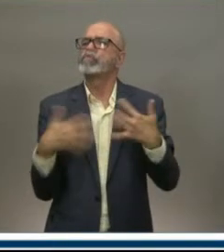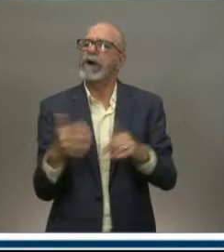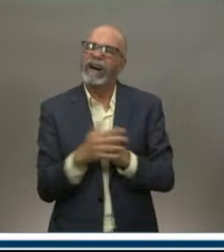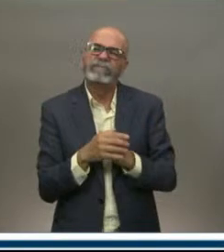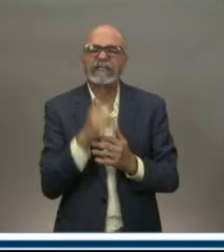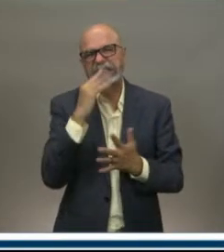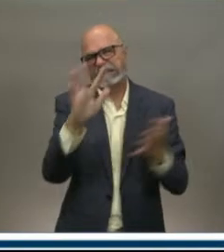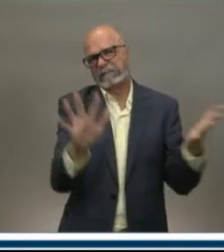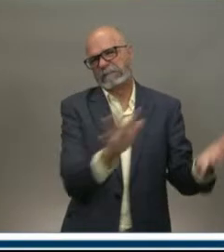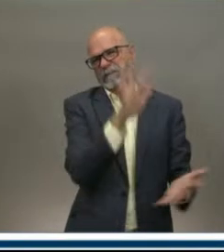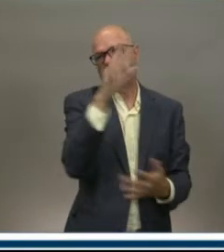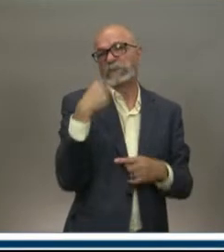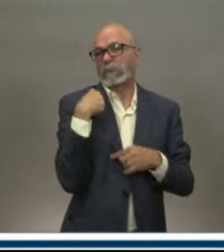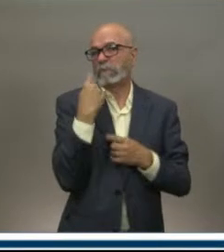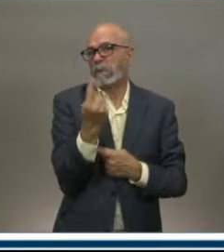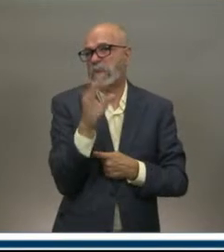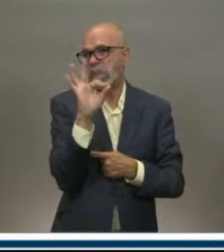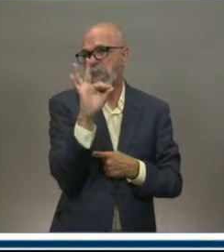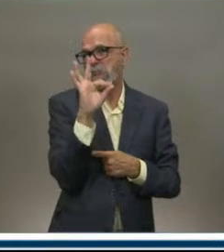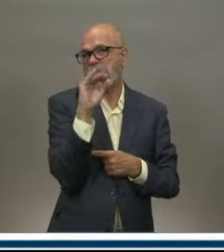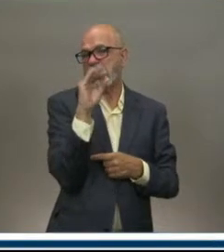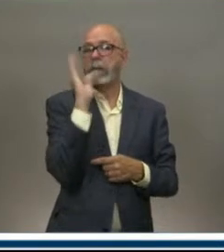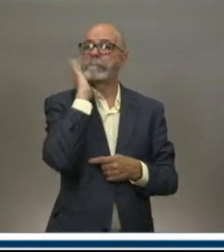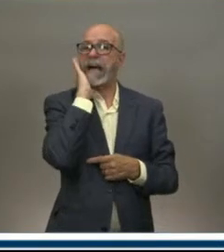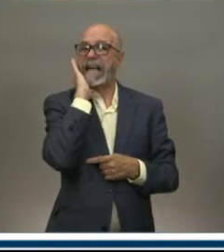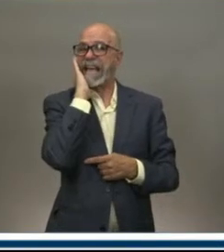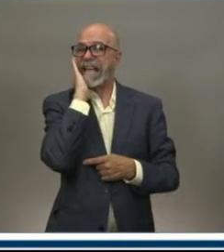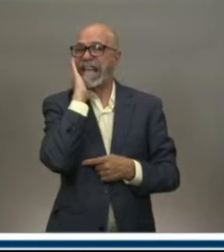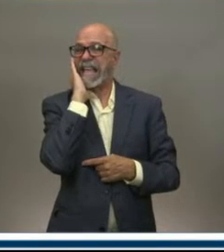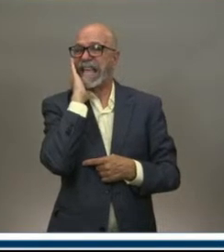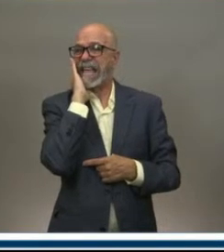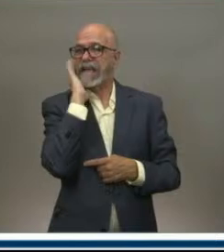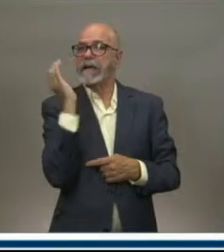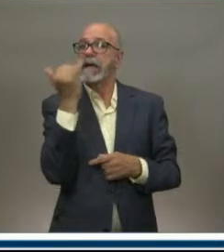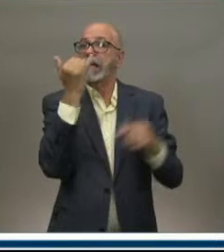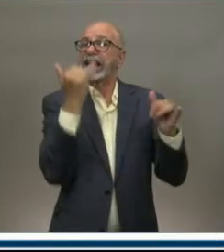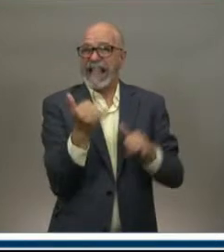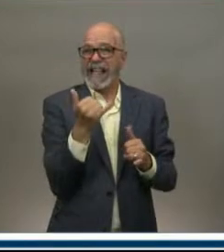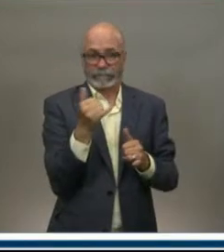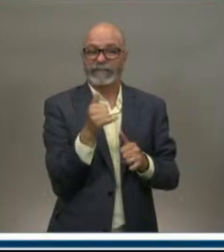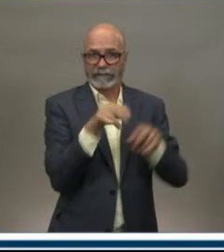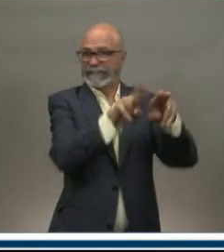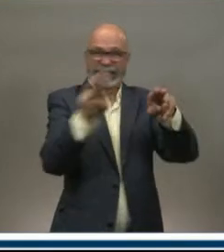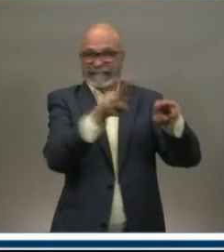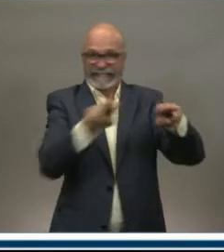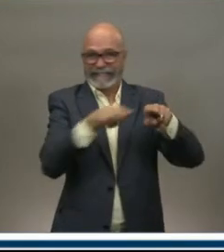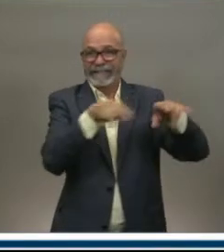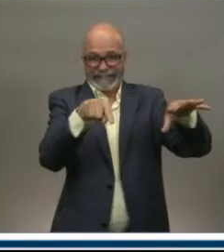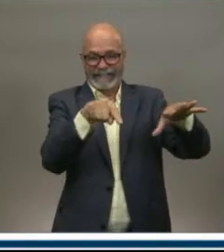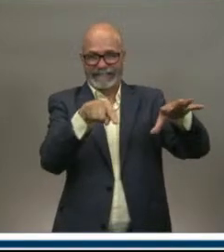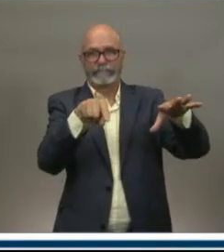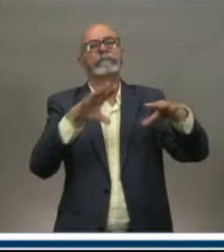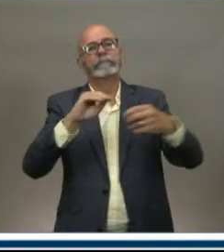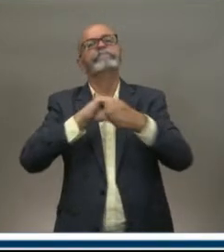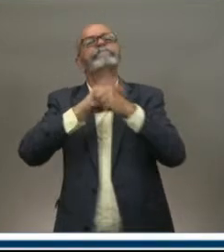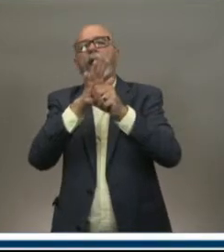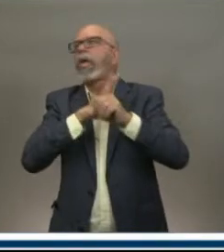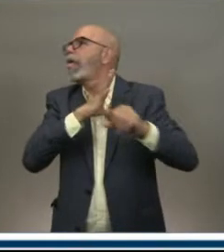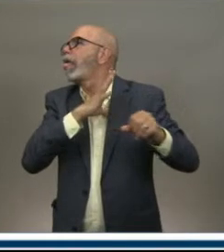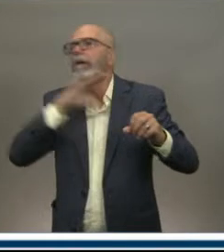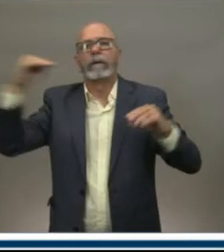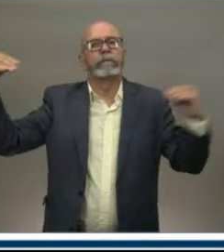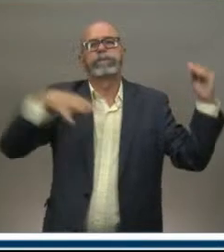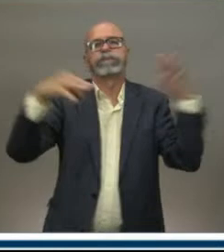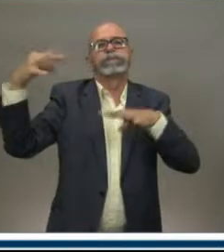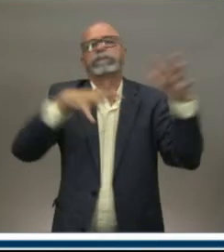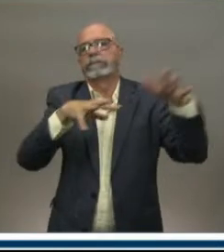90 beds being held now at that site, and they've been managing well in that regard. What